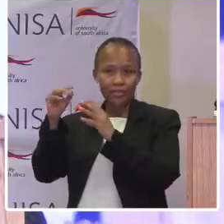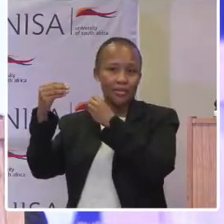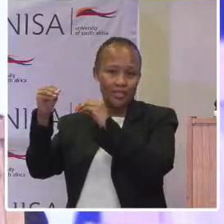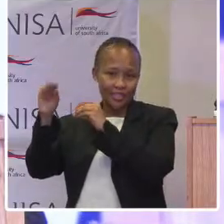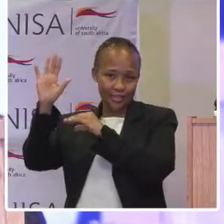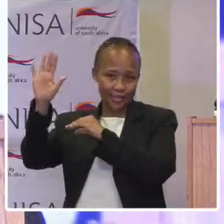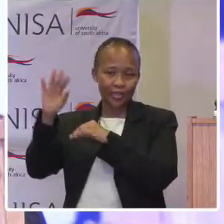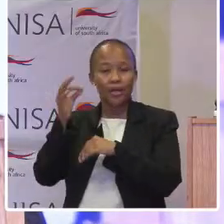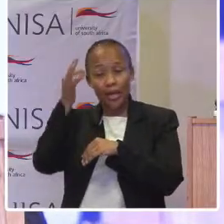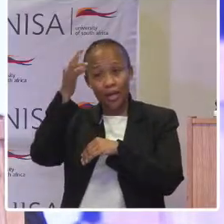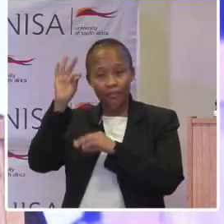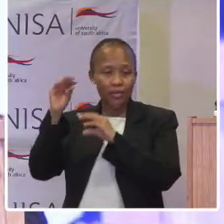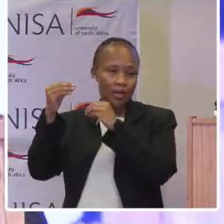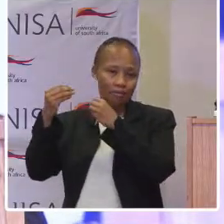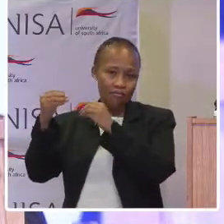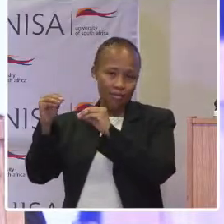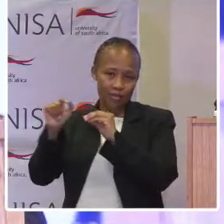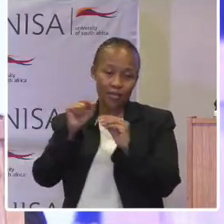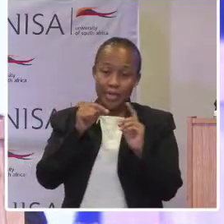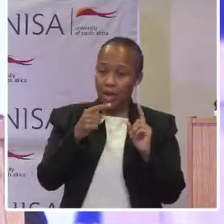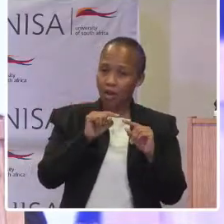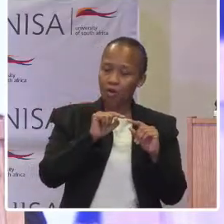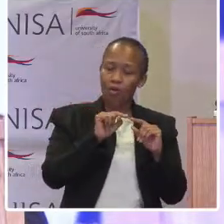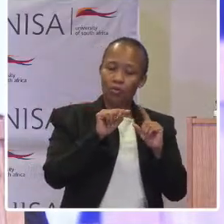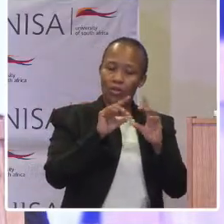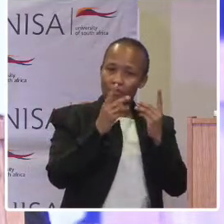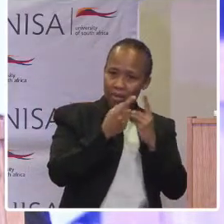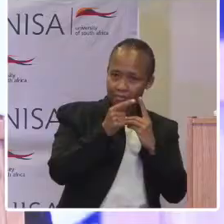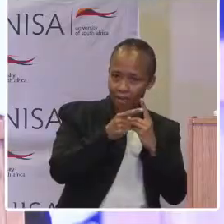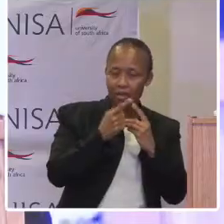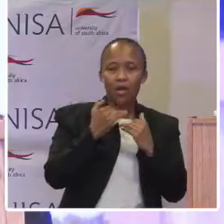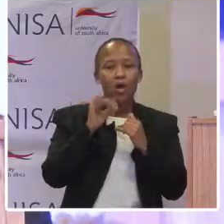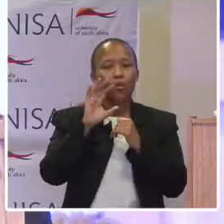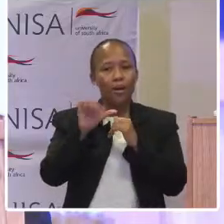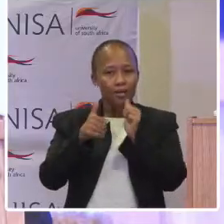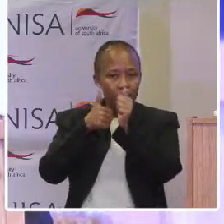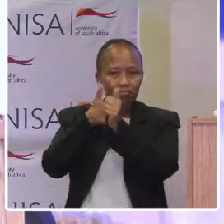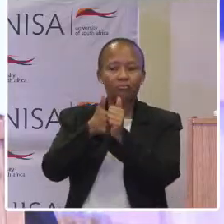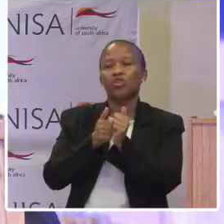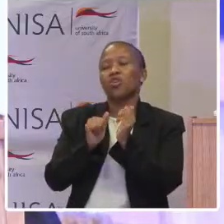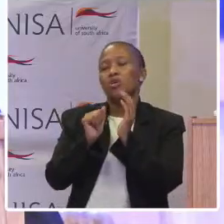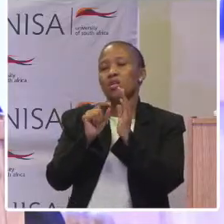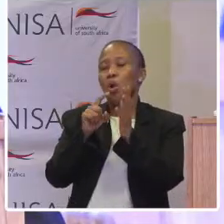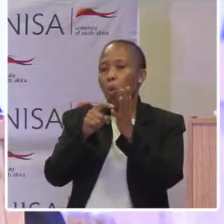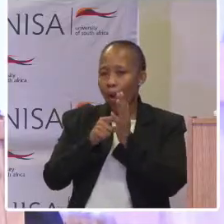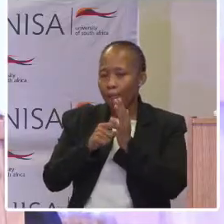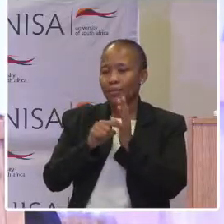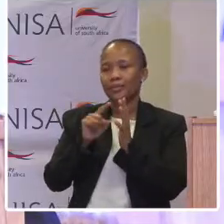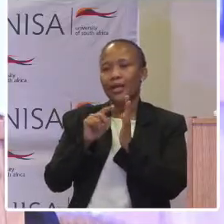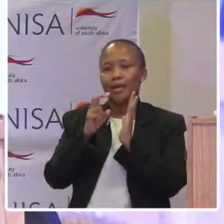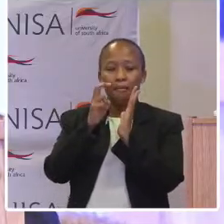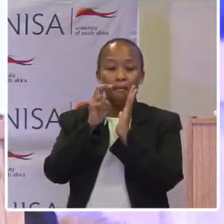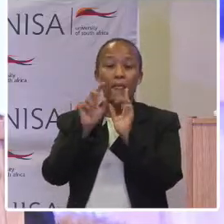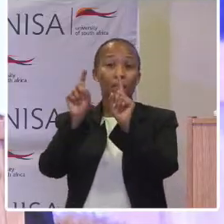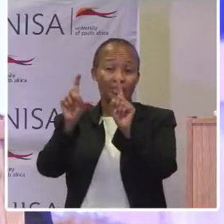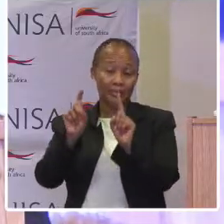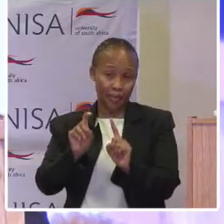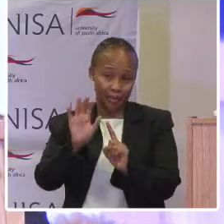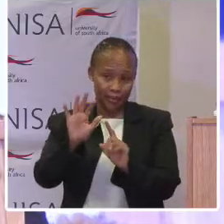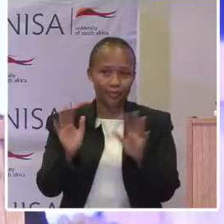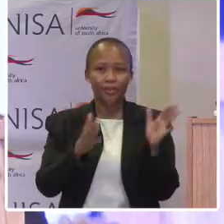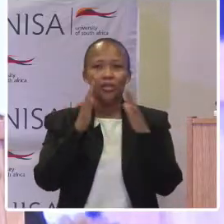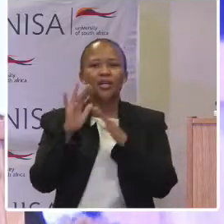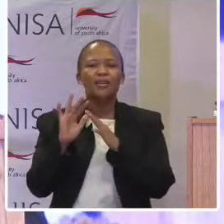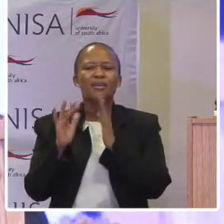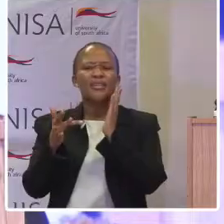entity, SANSA is obliged to adhere to the requirements and principles of the PFMA. Science and Technology Laws